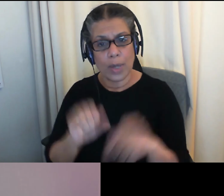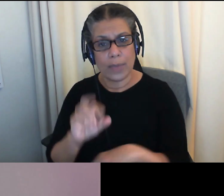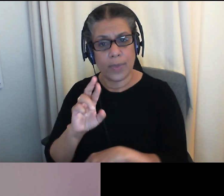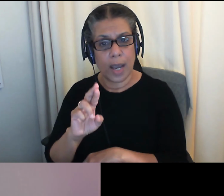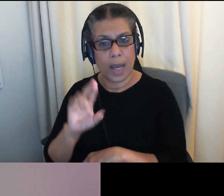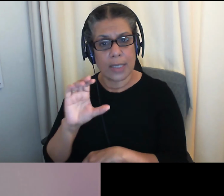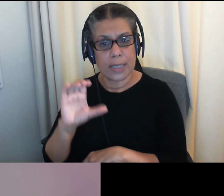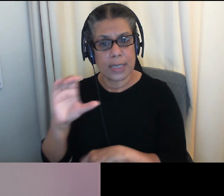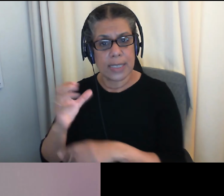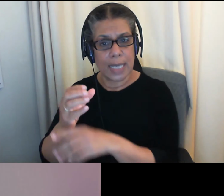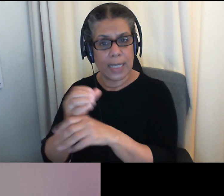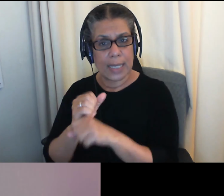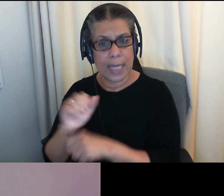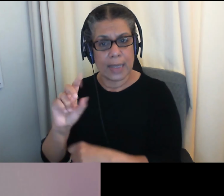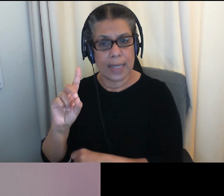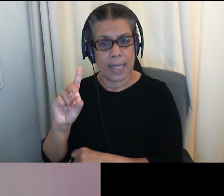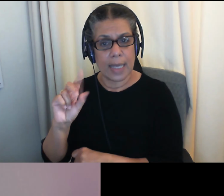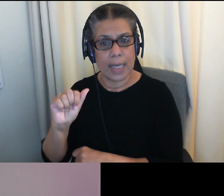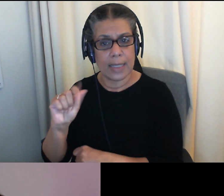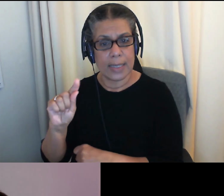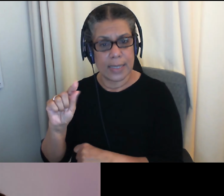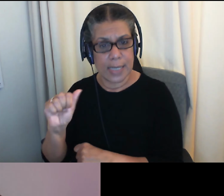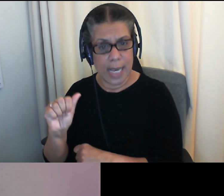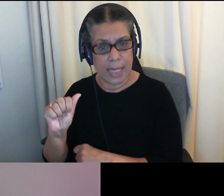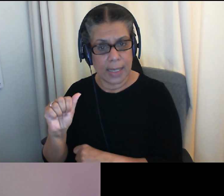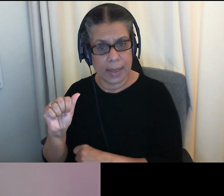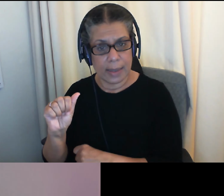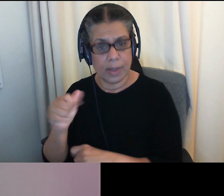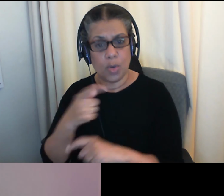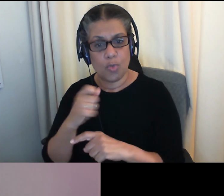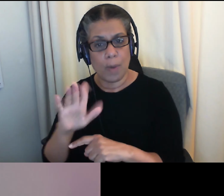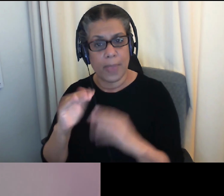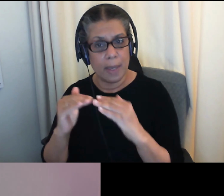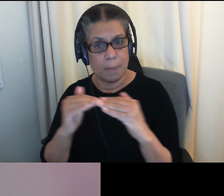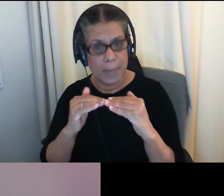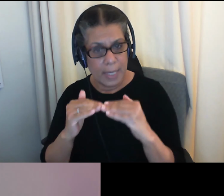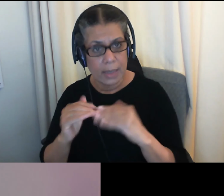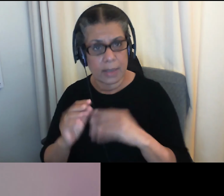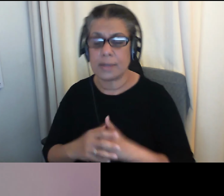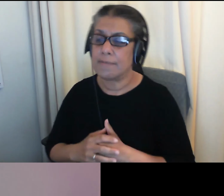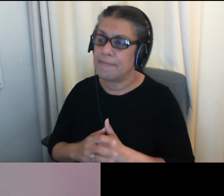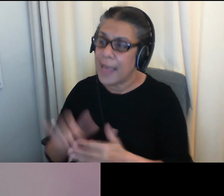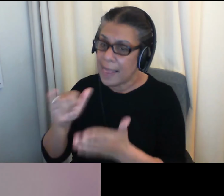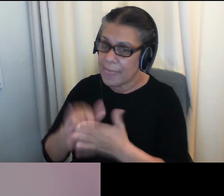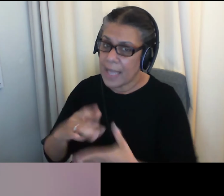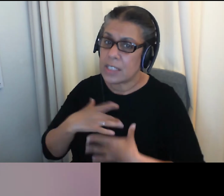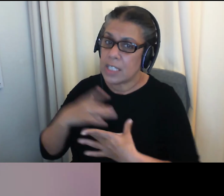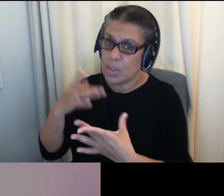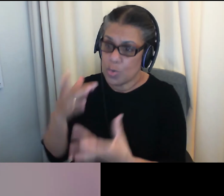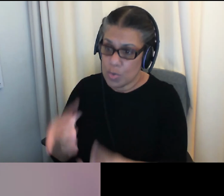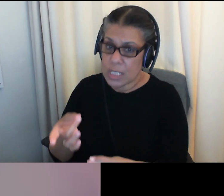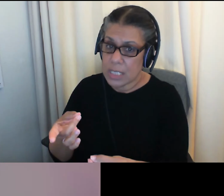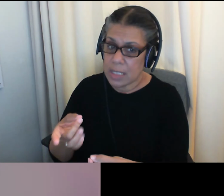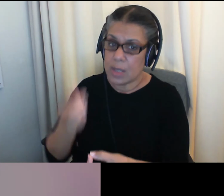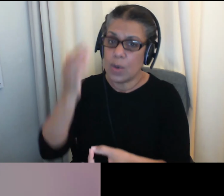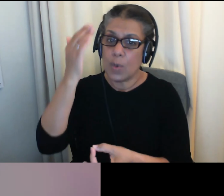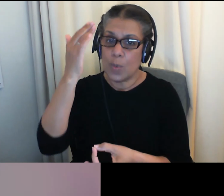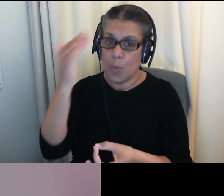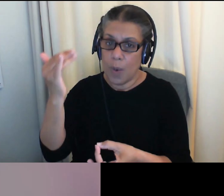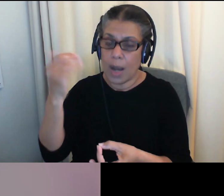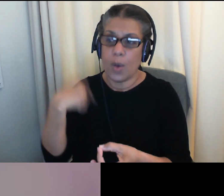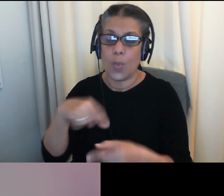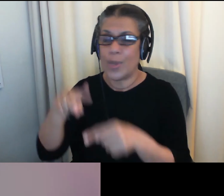of course, with permission from those peers who are using them? Yeah, that's interesting and also quite frustrating because we can't actually